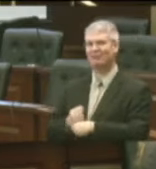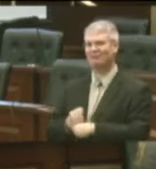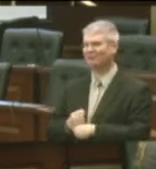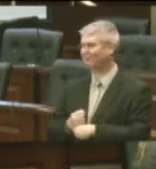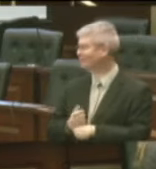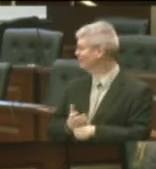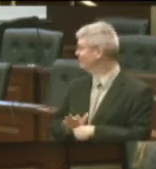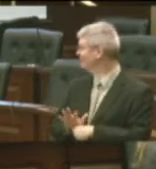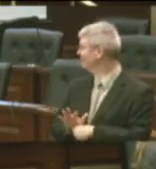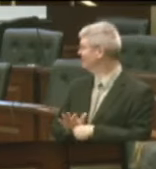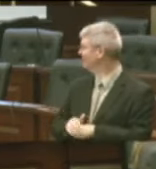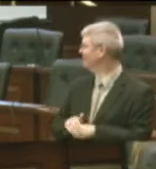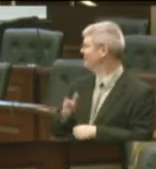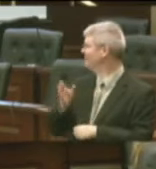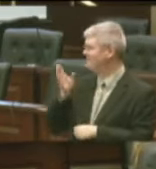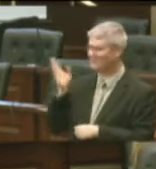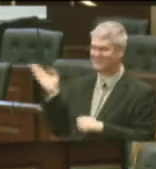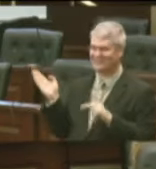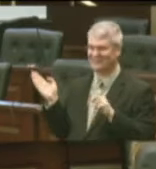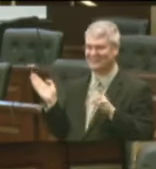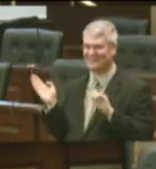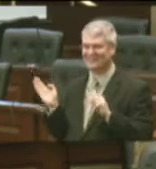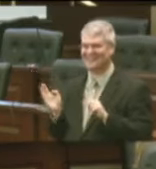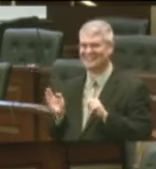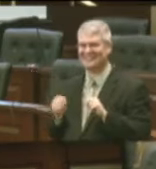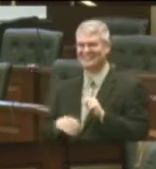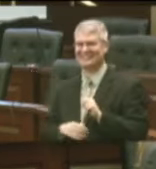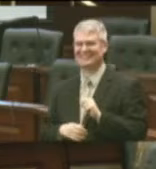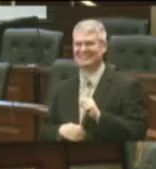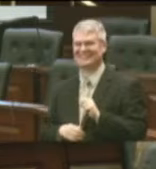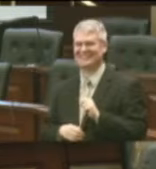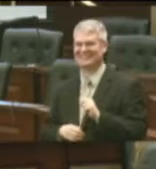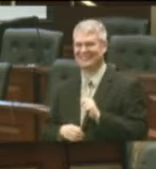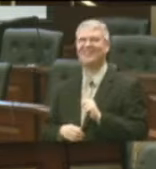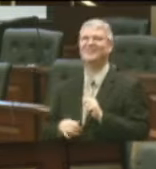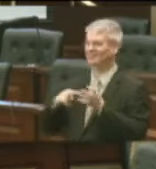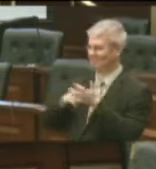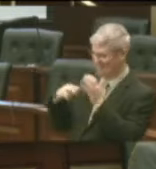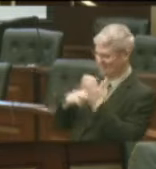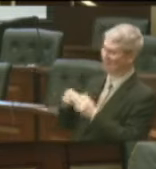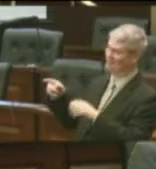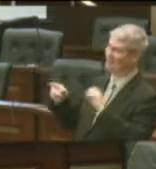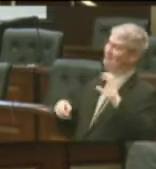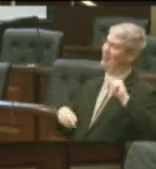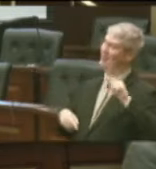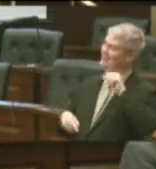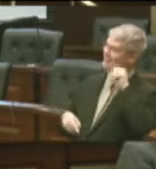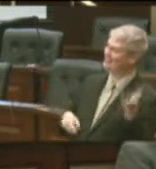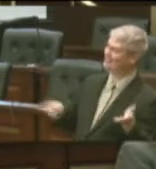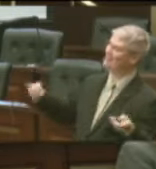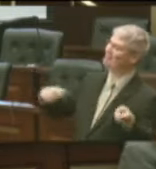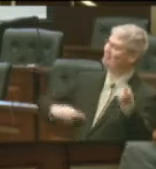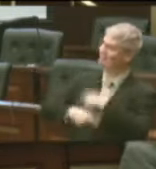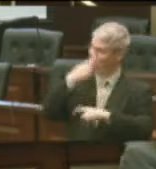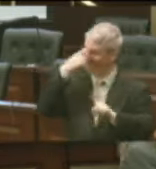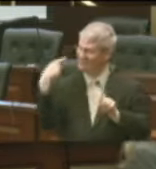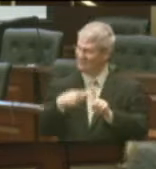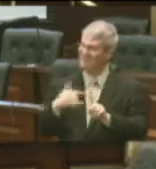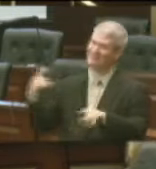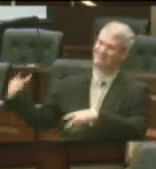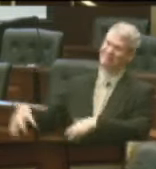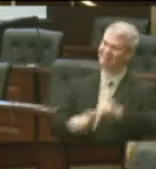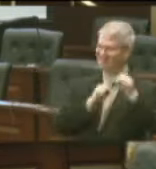Now, Kevin, you can take his place. Nobody can take Scott Logan's place, but I'll ask you a question that goes in a